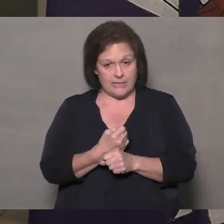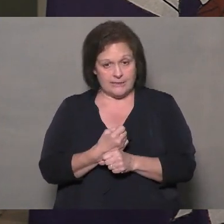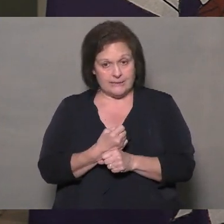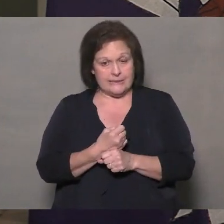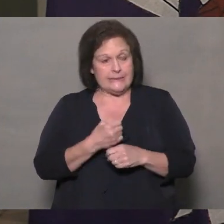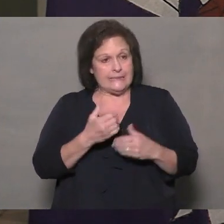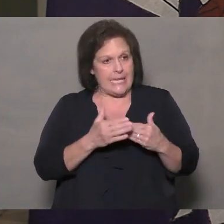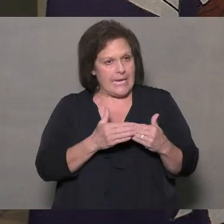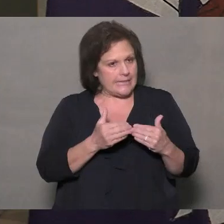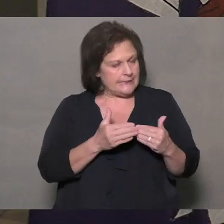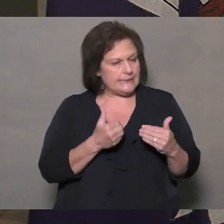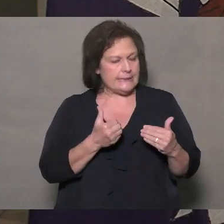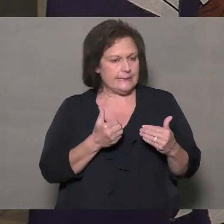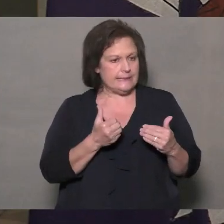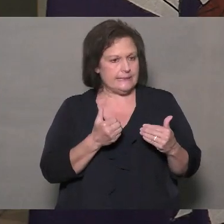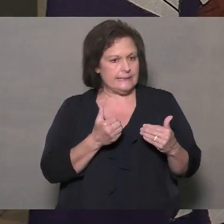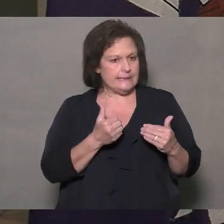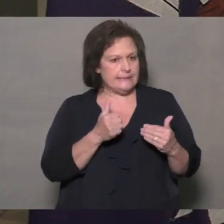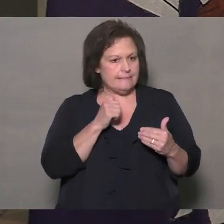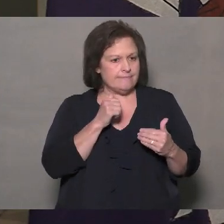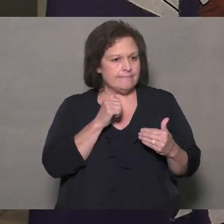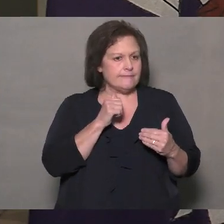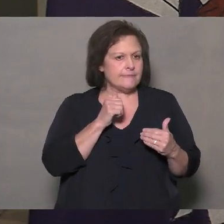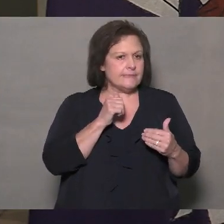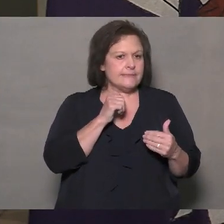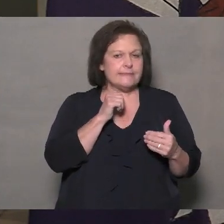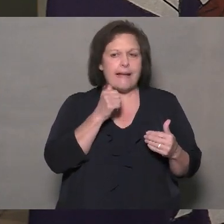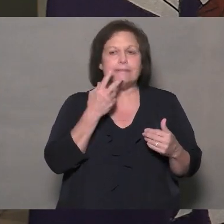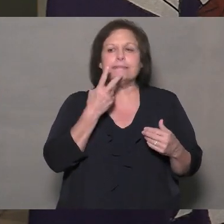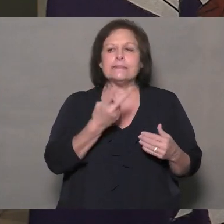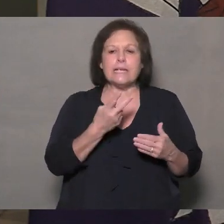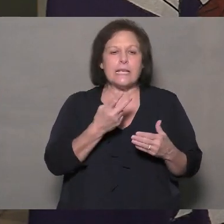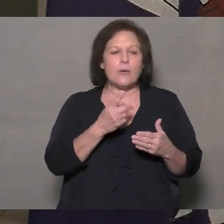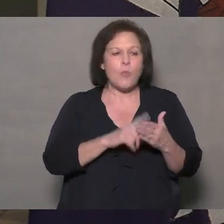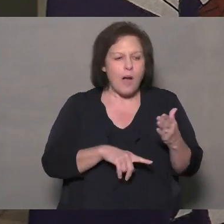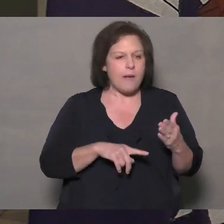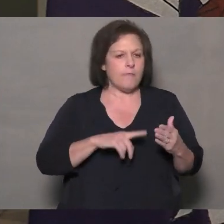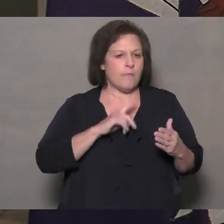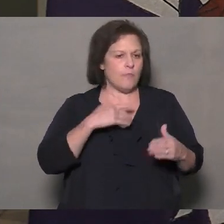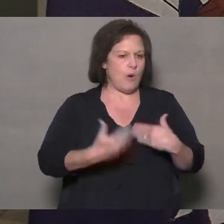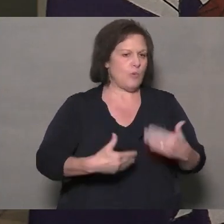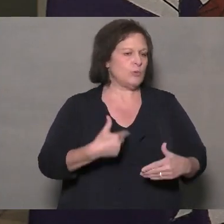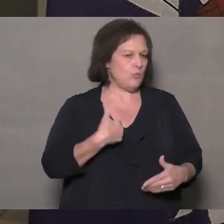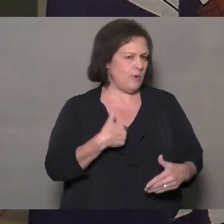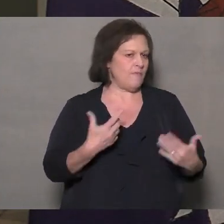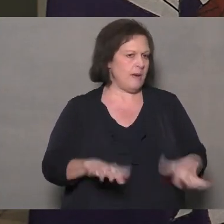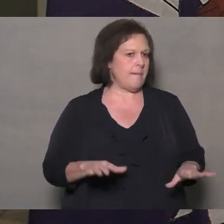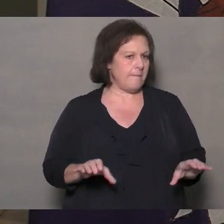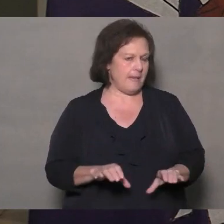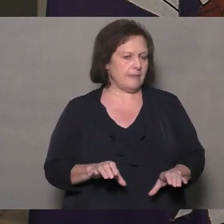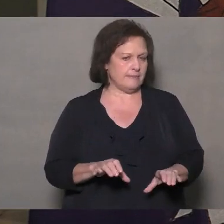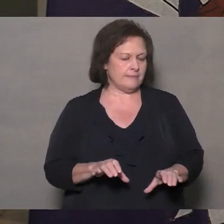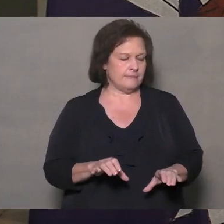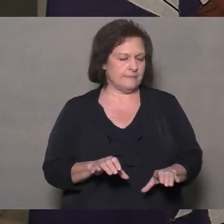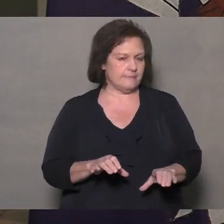easy to overlook the tremendous progress that we've made. because there's been